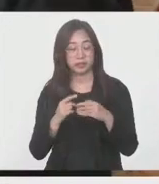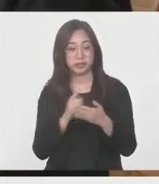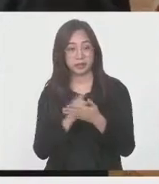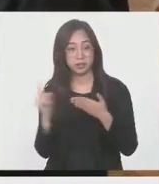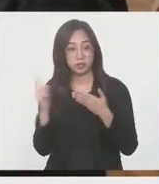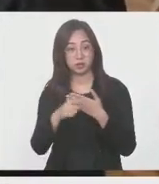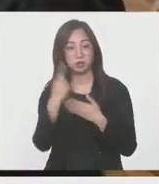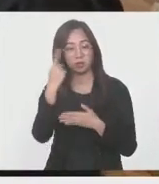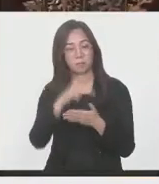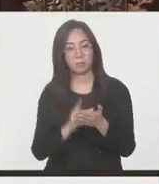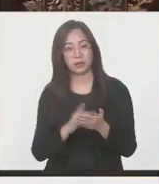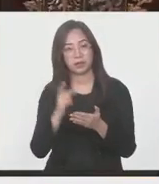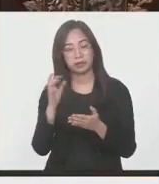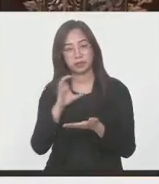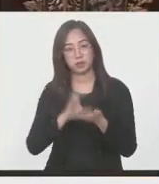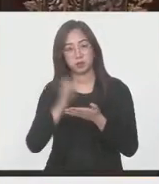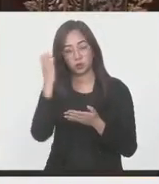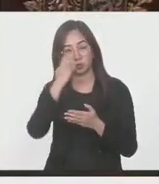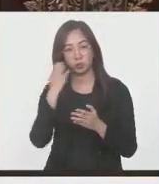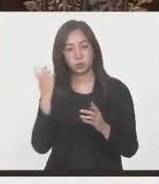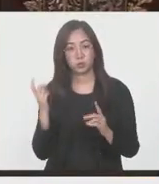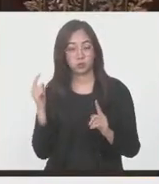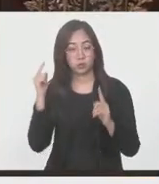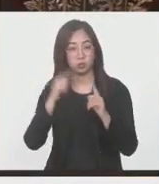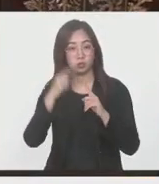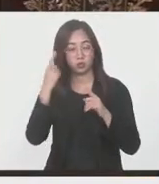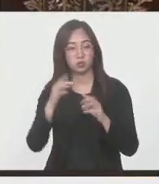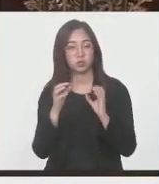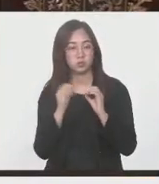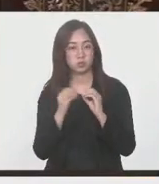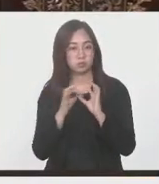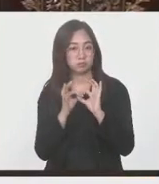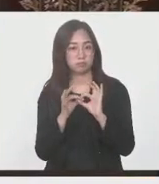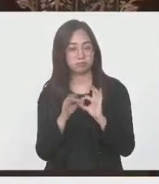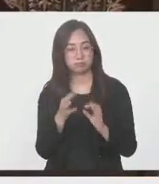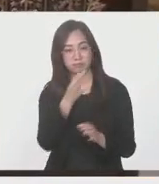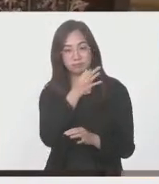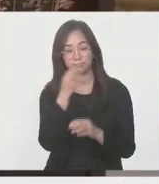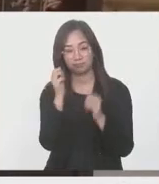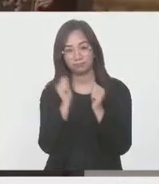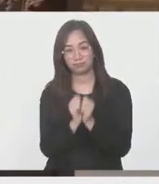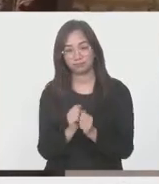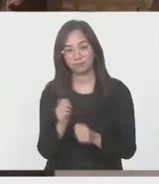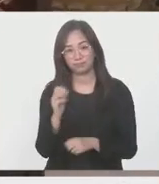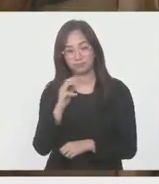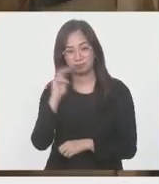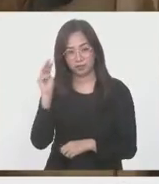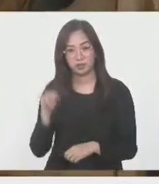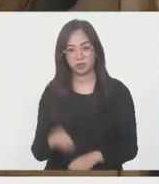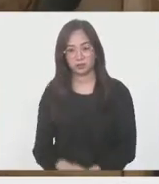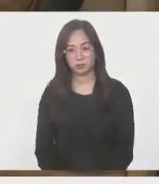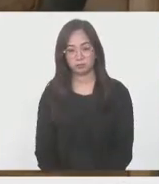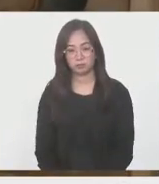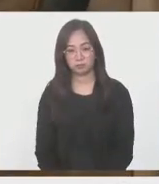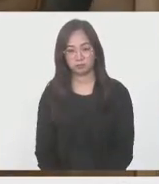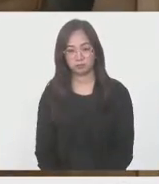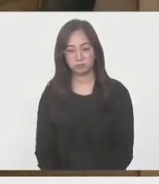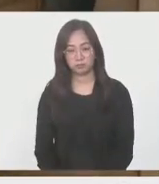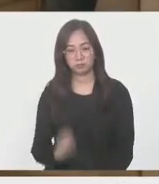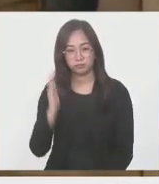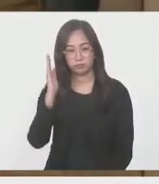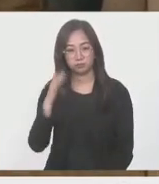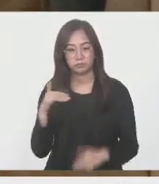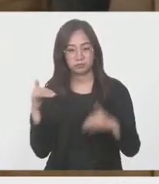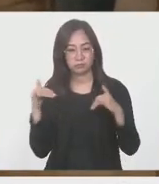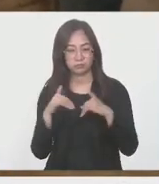part of the Central European nation's goal to bolster the cooperation in agriculture with Manila. Future